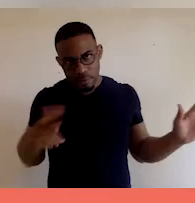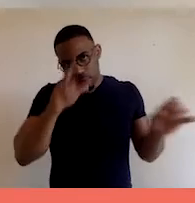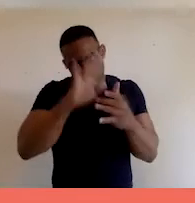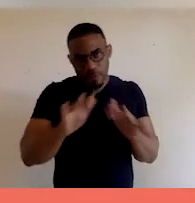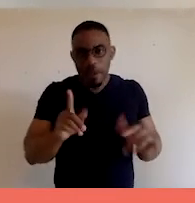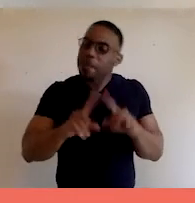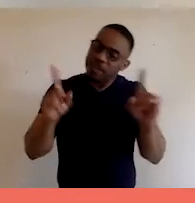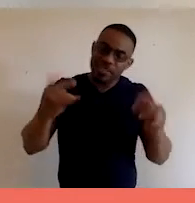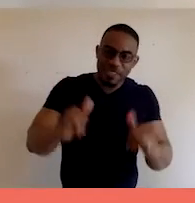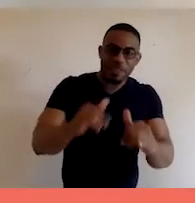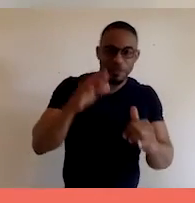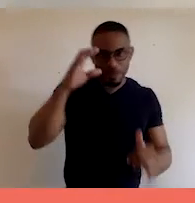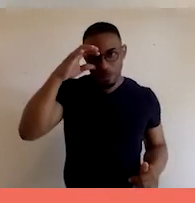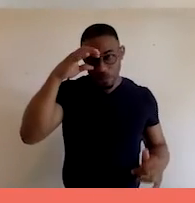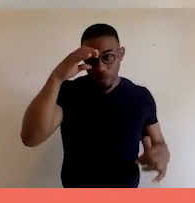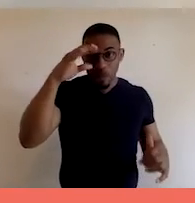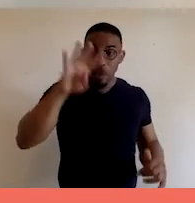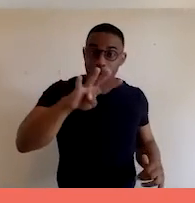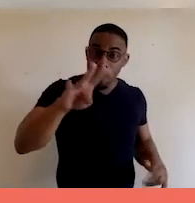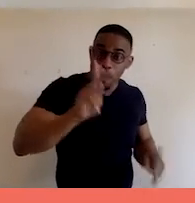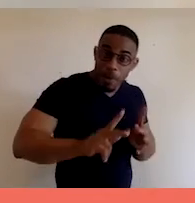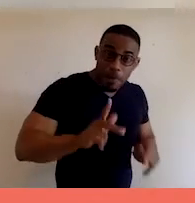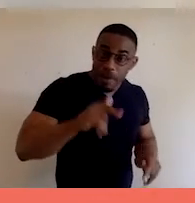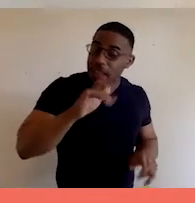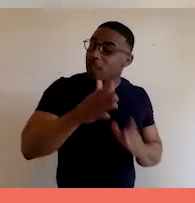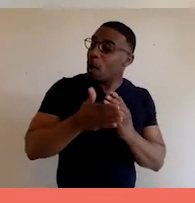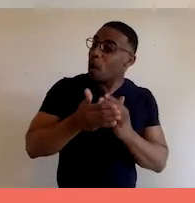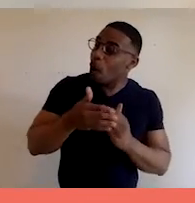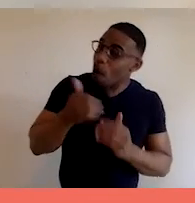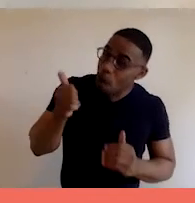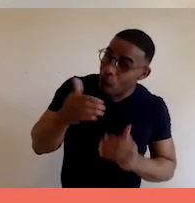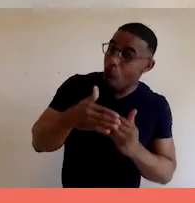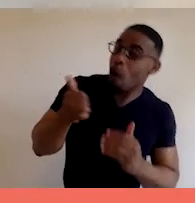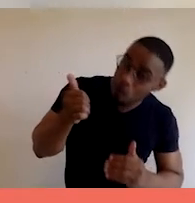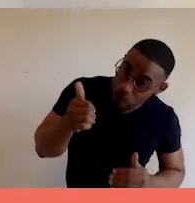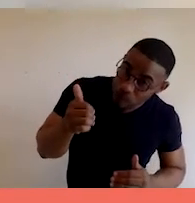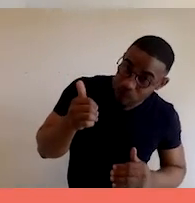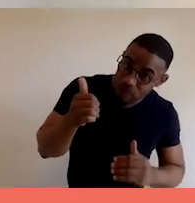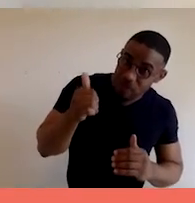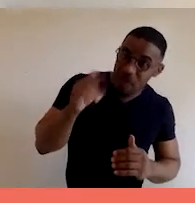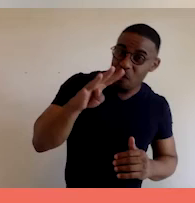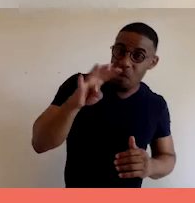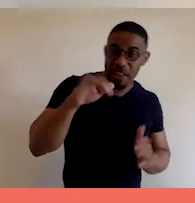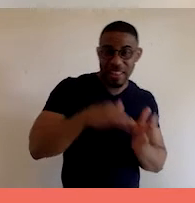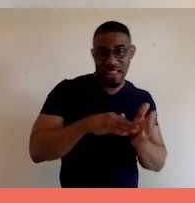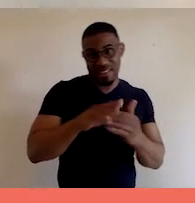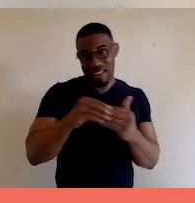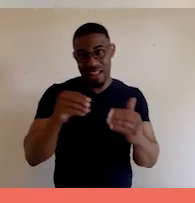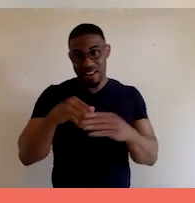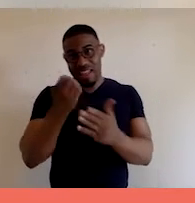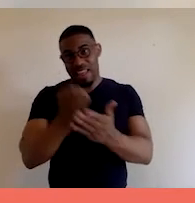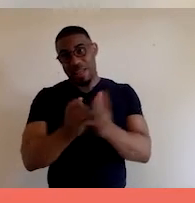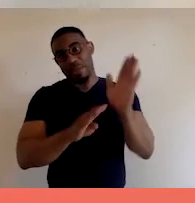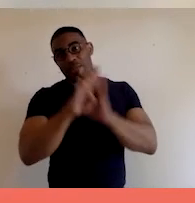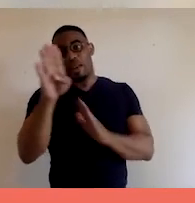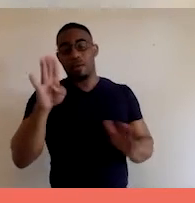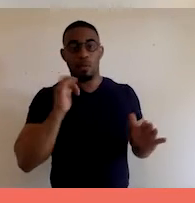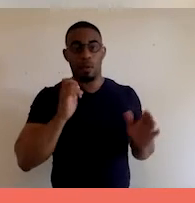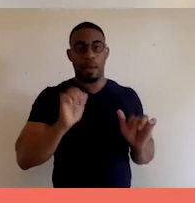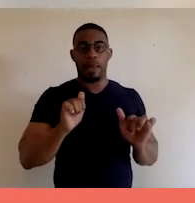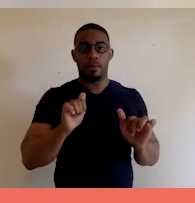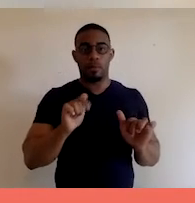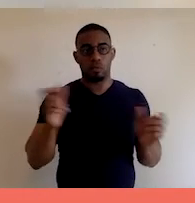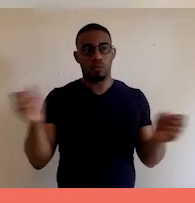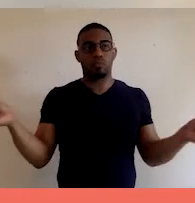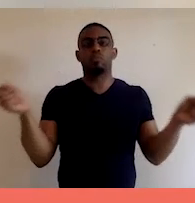that. But 44 people, that's almost $400,000 in economic development that we were able